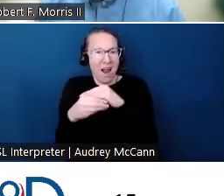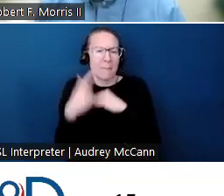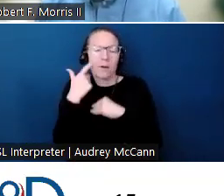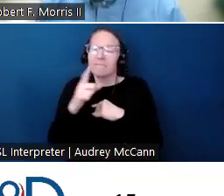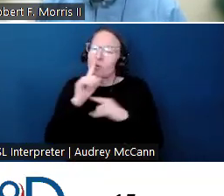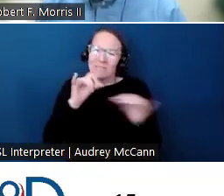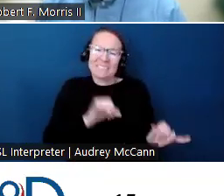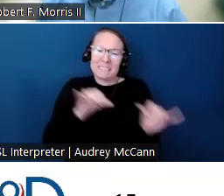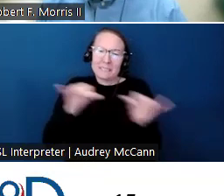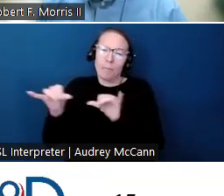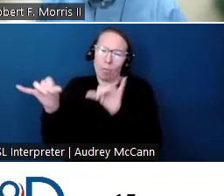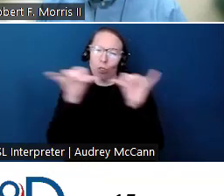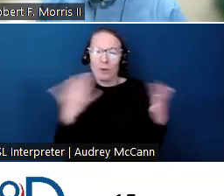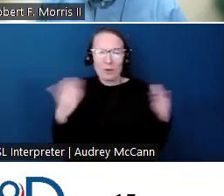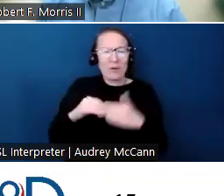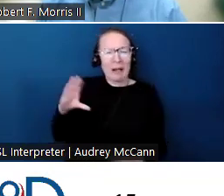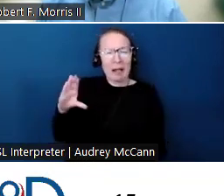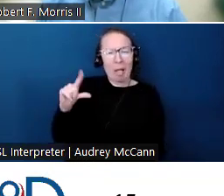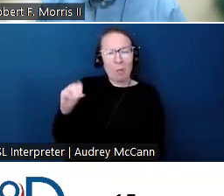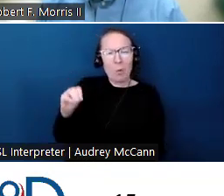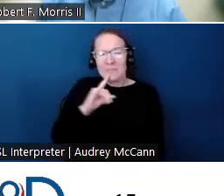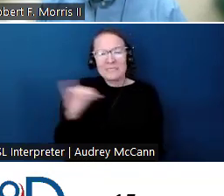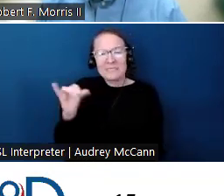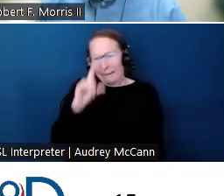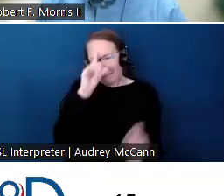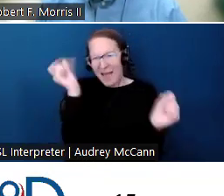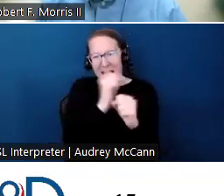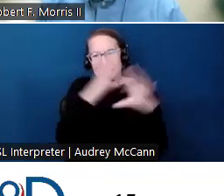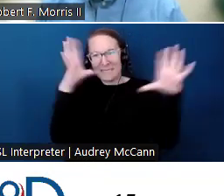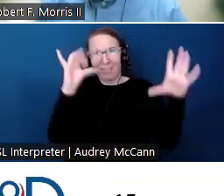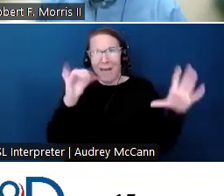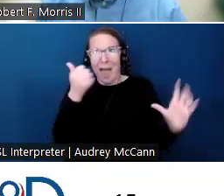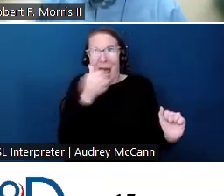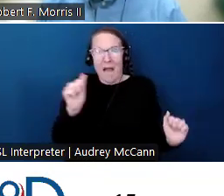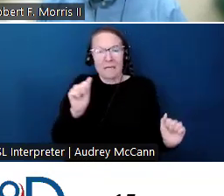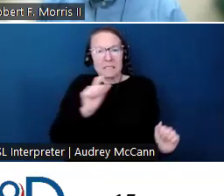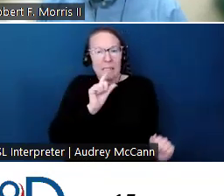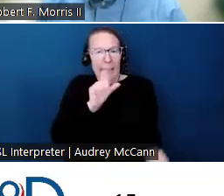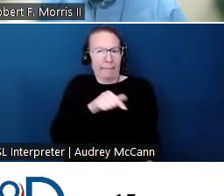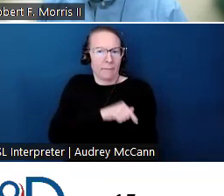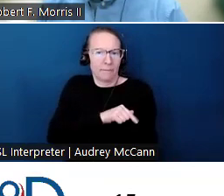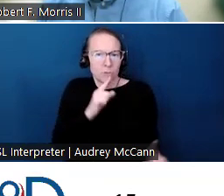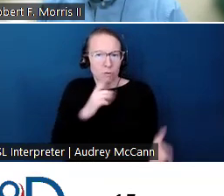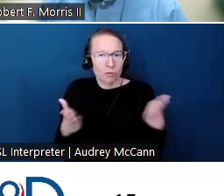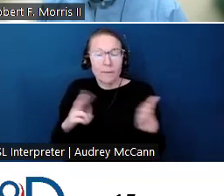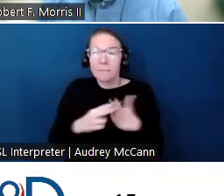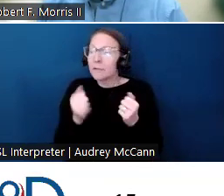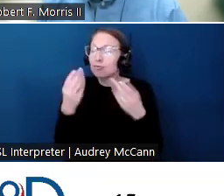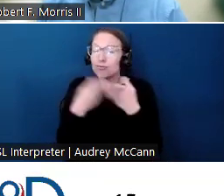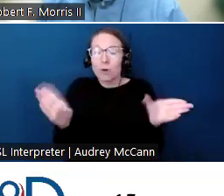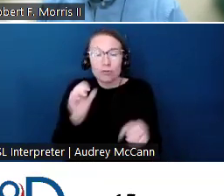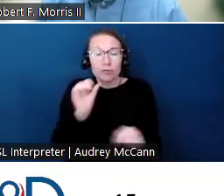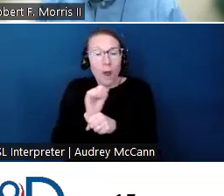in Colorado. Same kind of idea that anybody is eligible to receive services. So like general job searching,